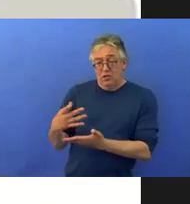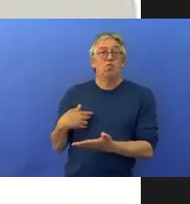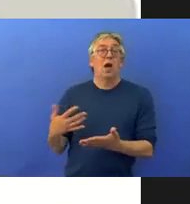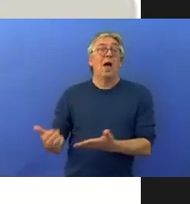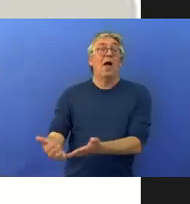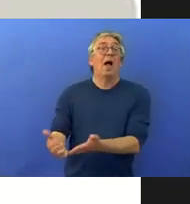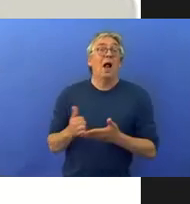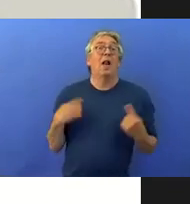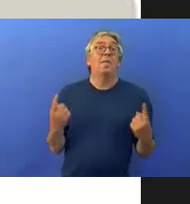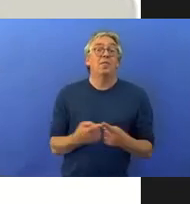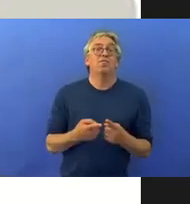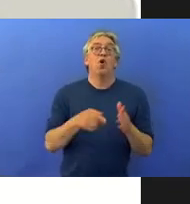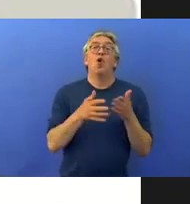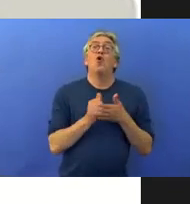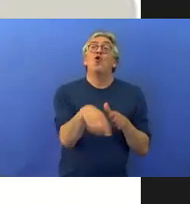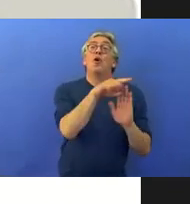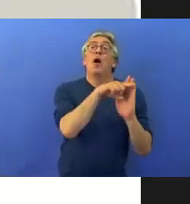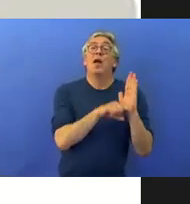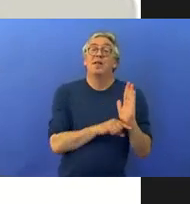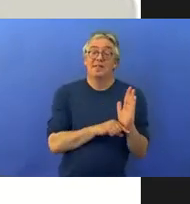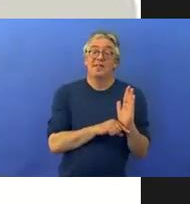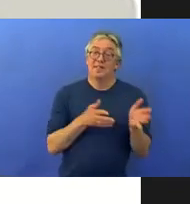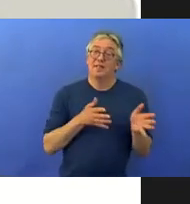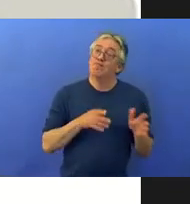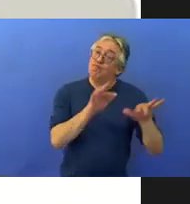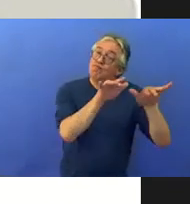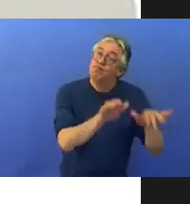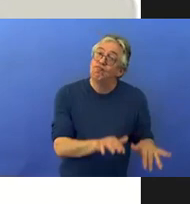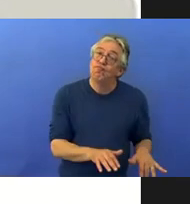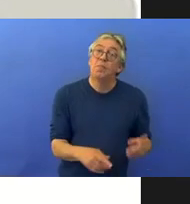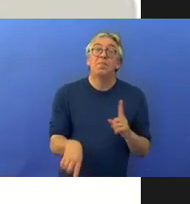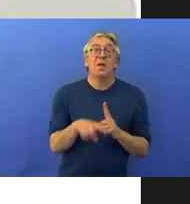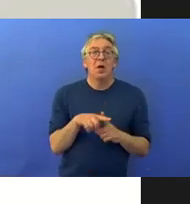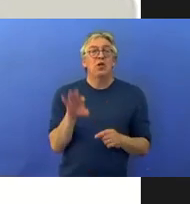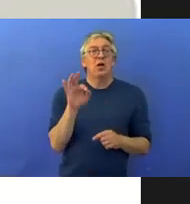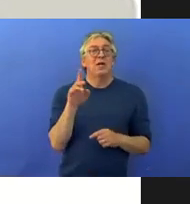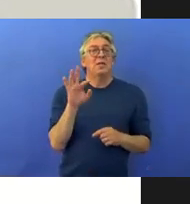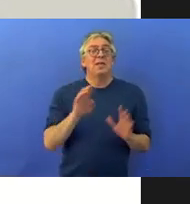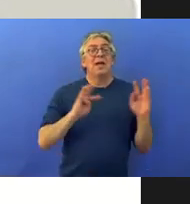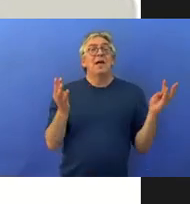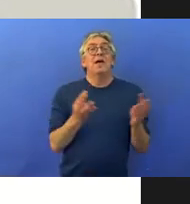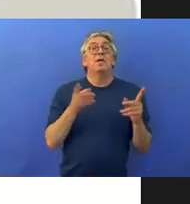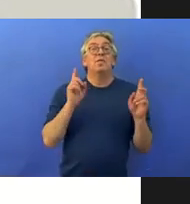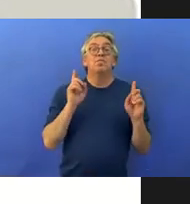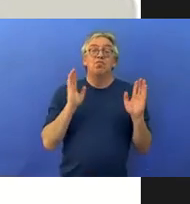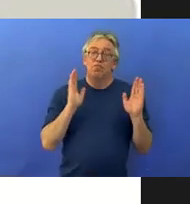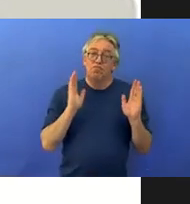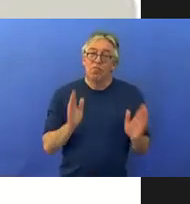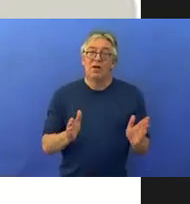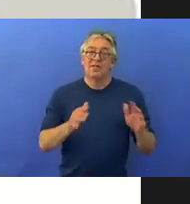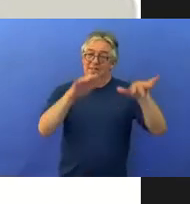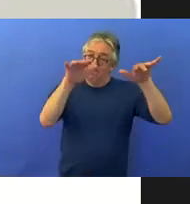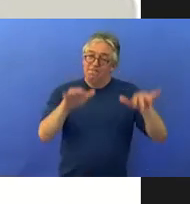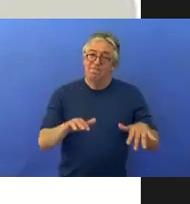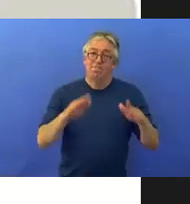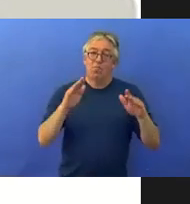was raising the committee to exercising with greater impetus the motto, nothing of persons with